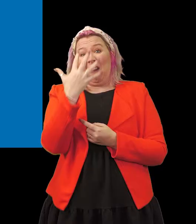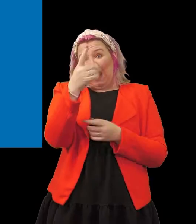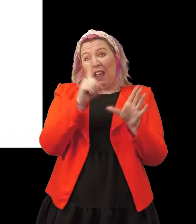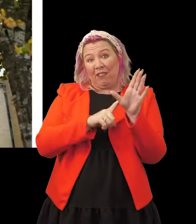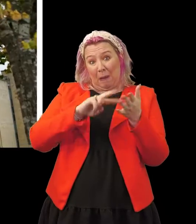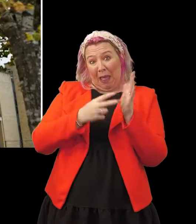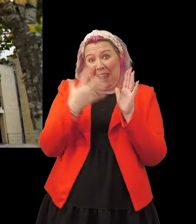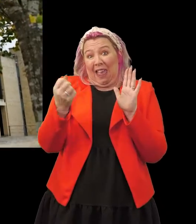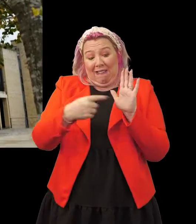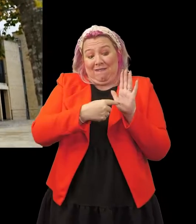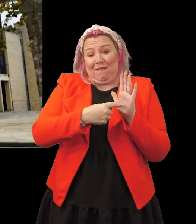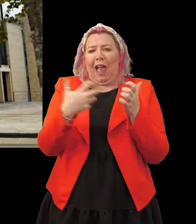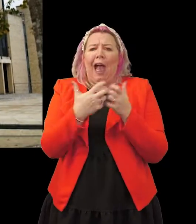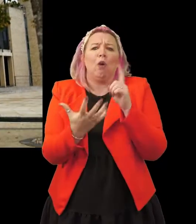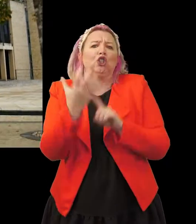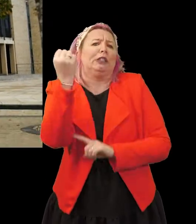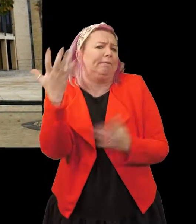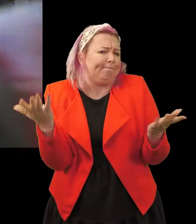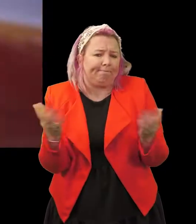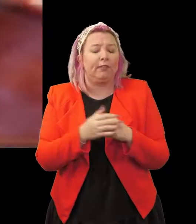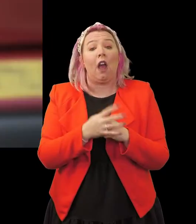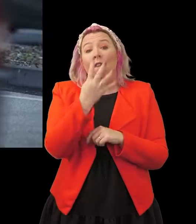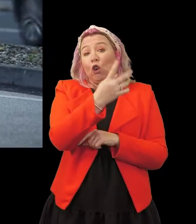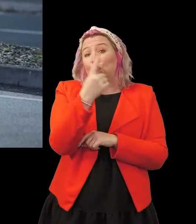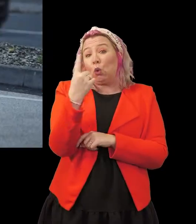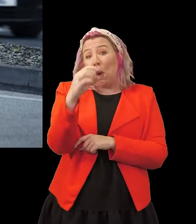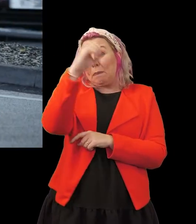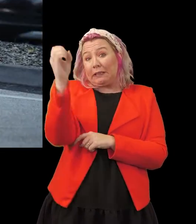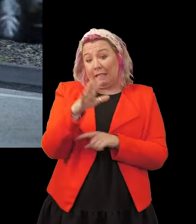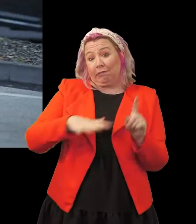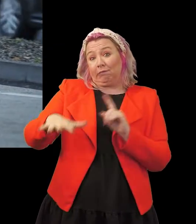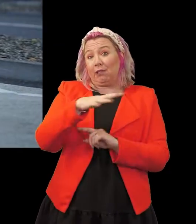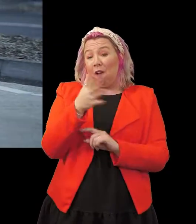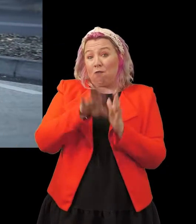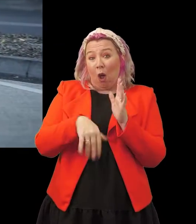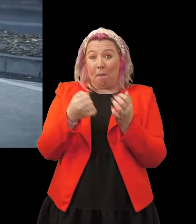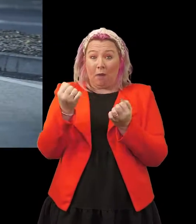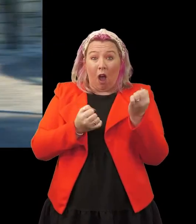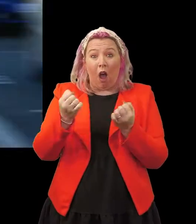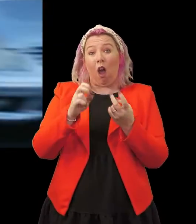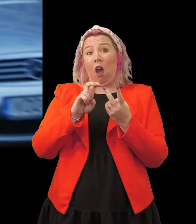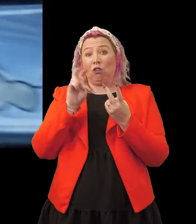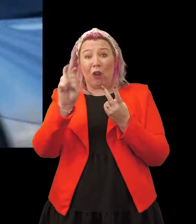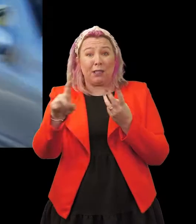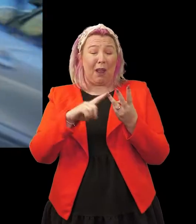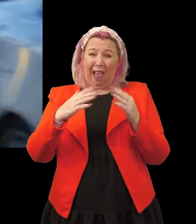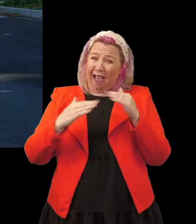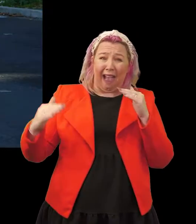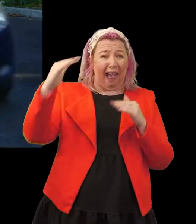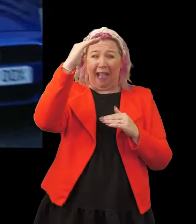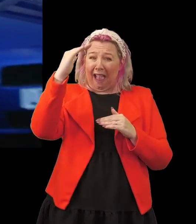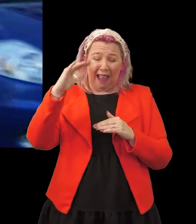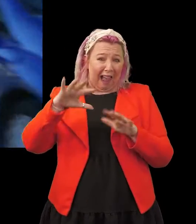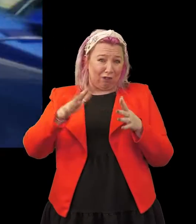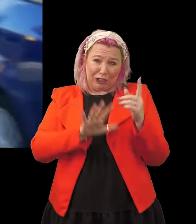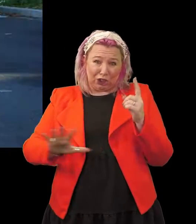plan setting out how we're going to achieve this. In Surrey, 41% of our admissions are from transport. That's higher than the average in the southeast of